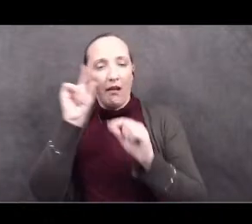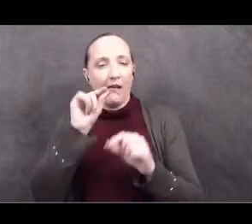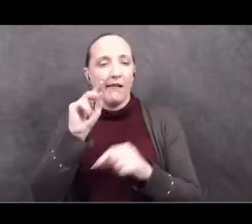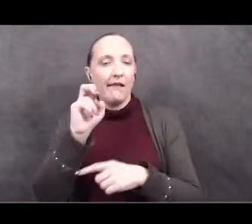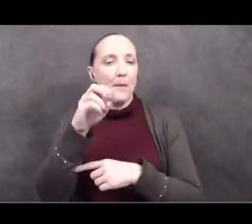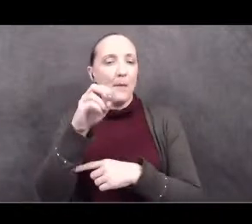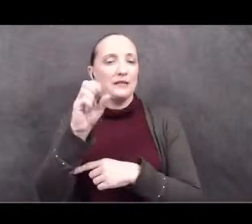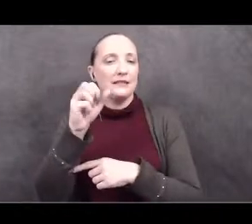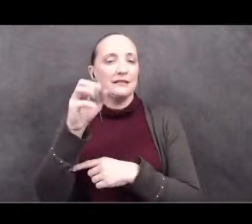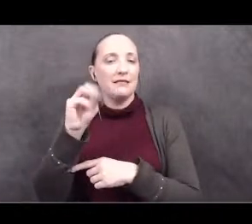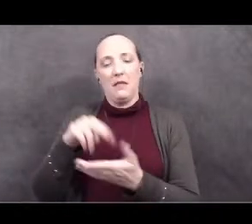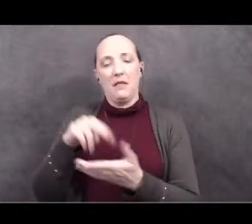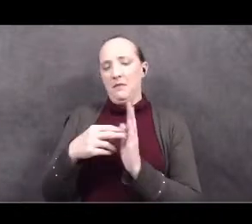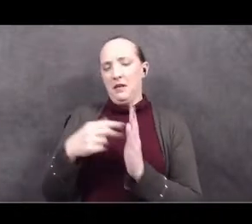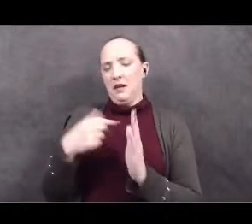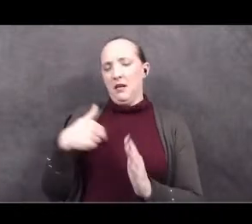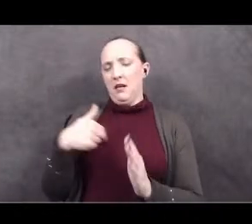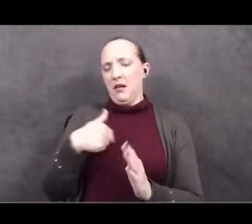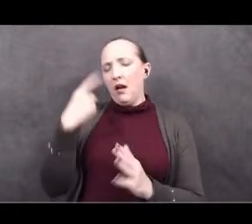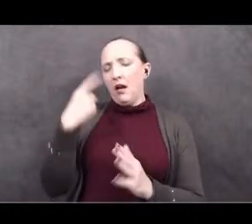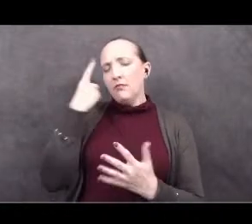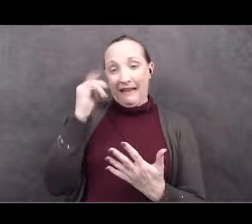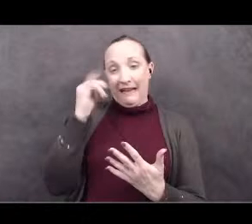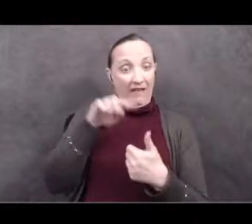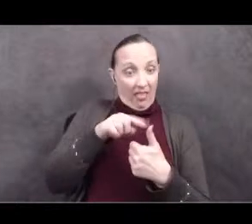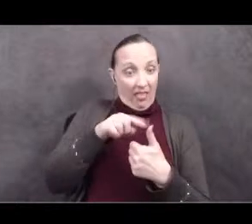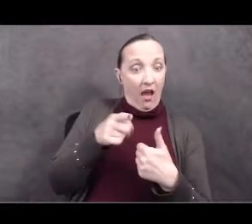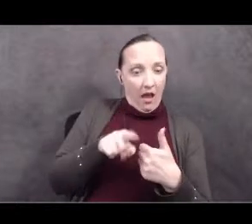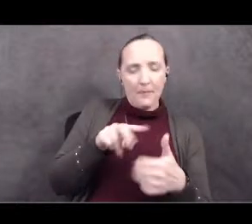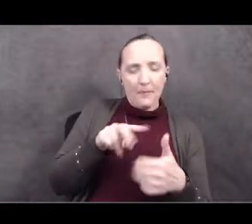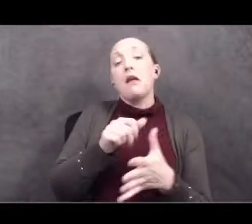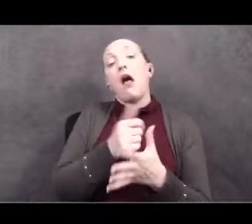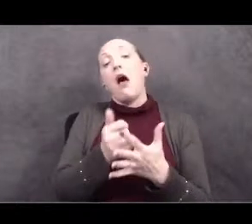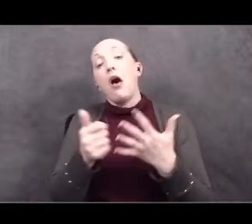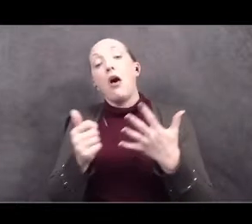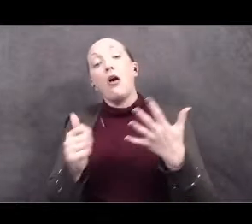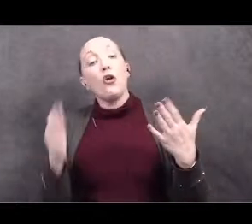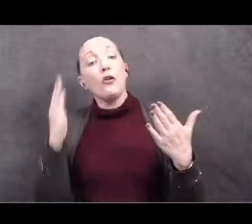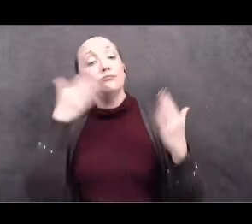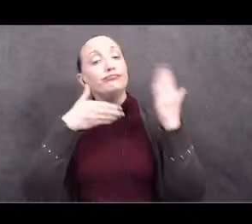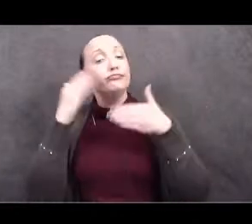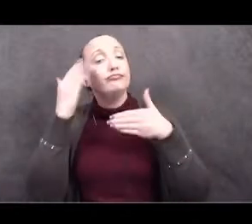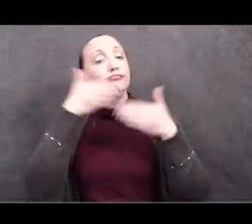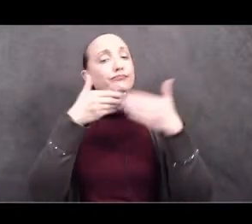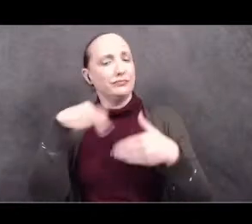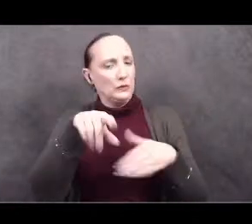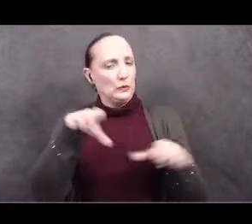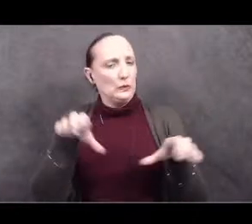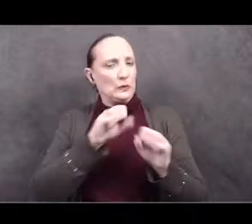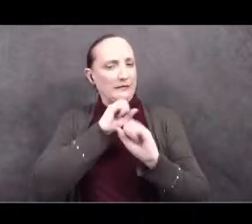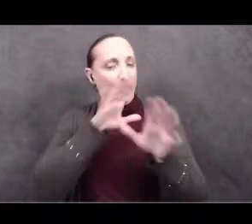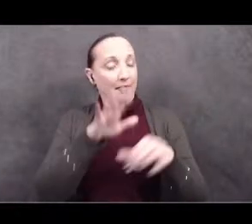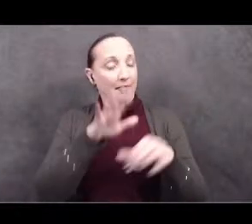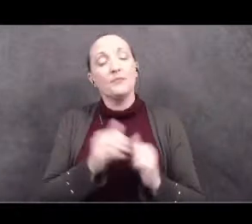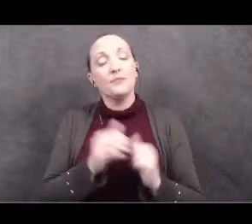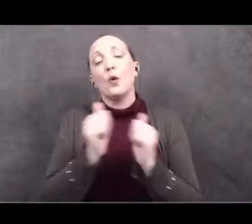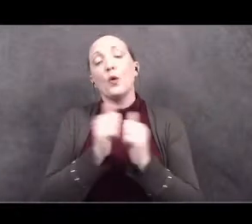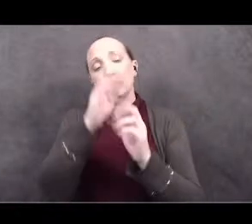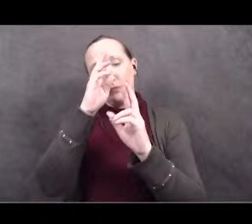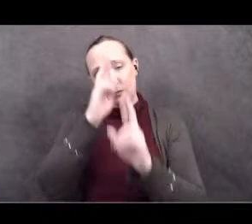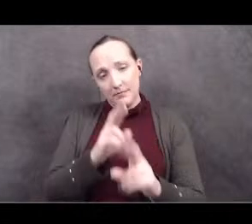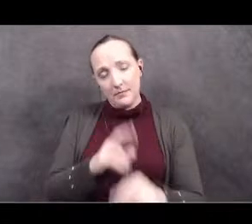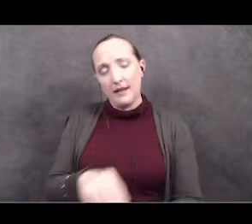to question the other unfair practices that have been brought to light but nothing has been done about respectfully Lisa